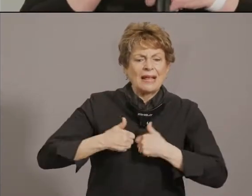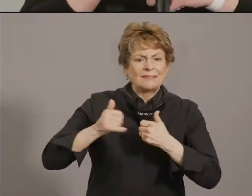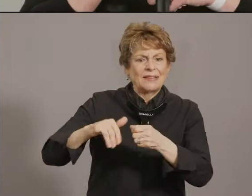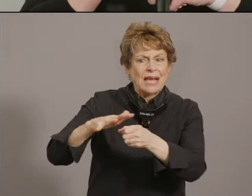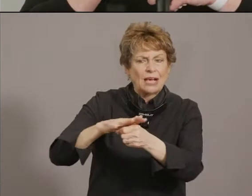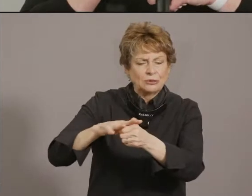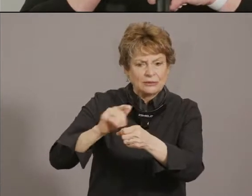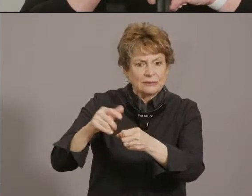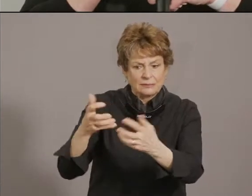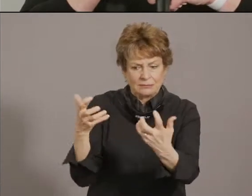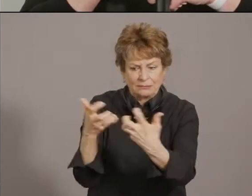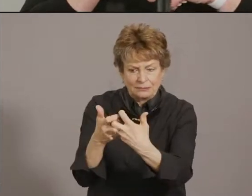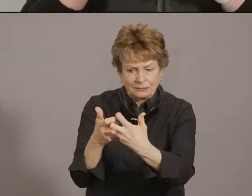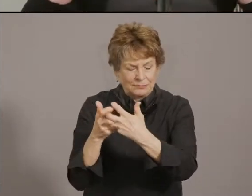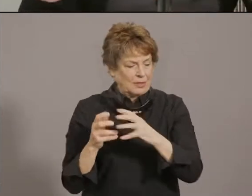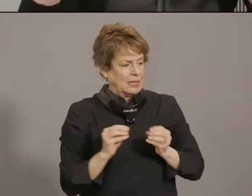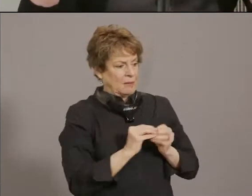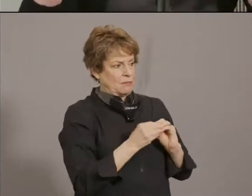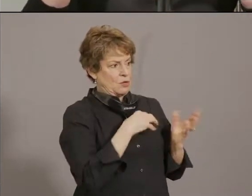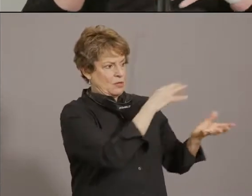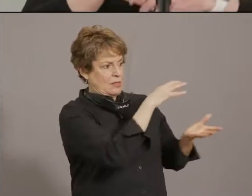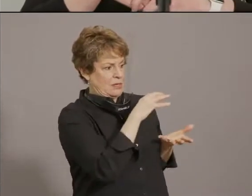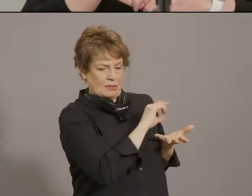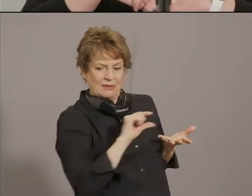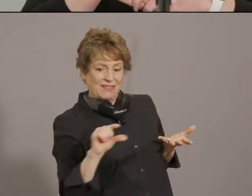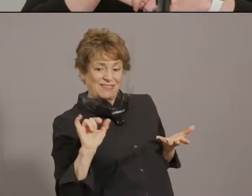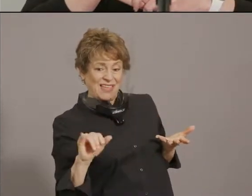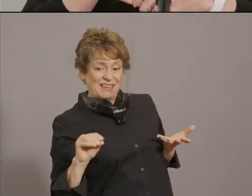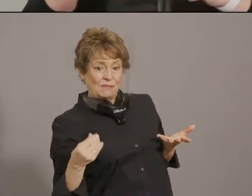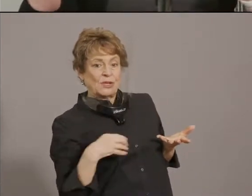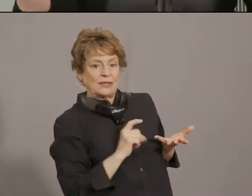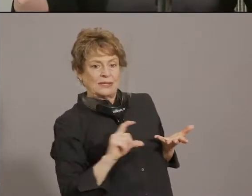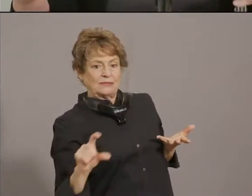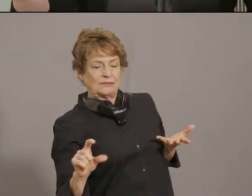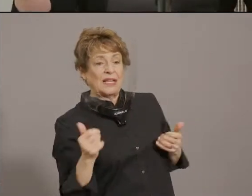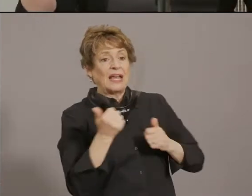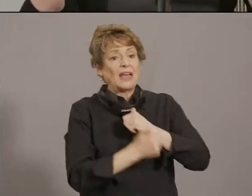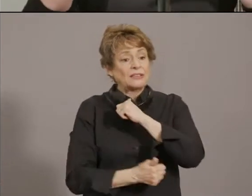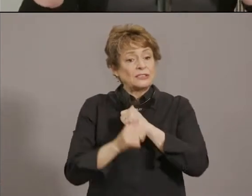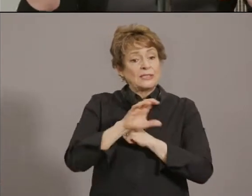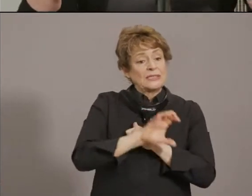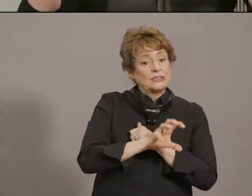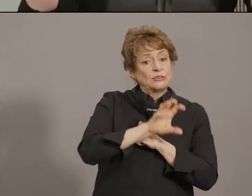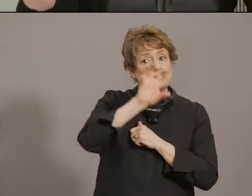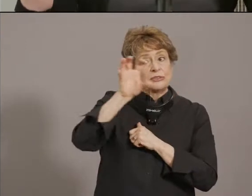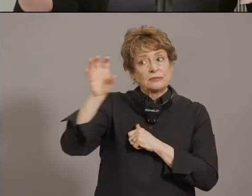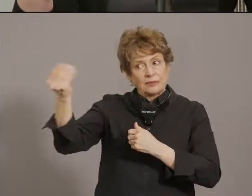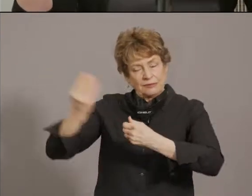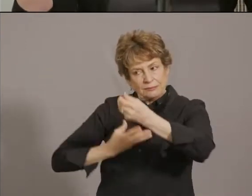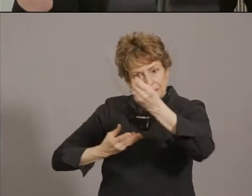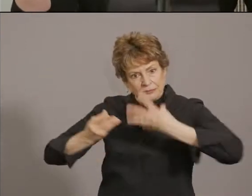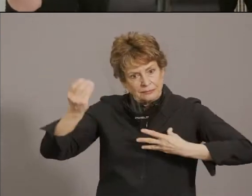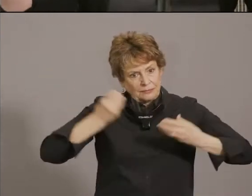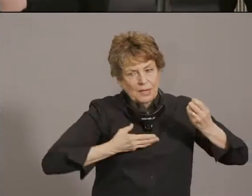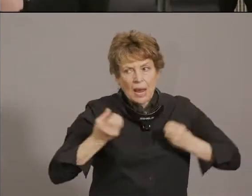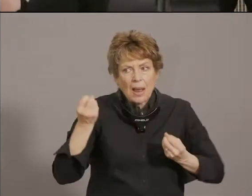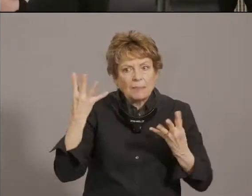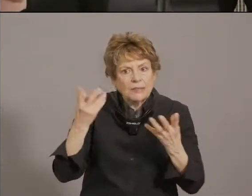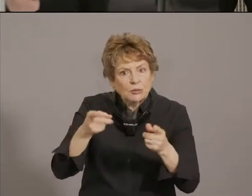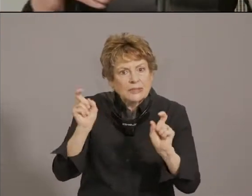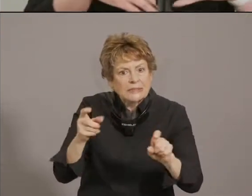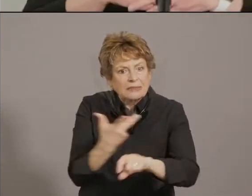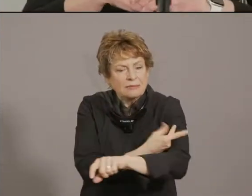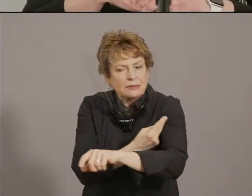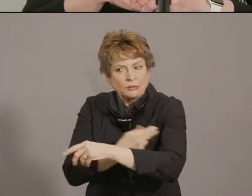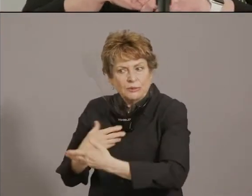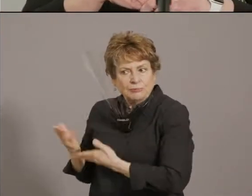tell us how they want and where they want those doses to go. Those doses then the providers come back to us with the